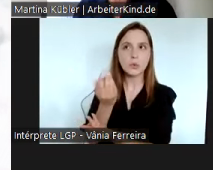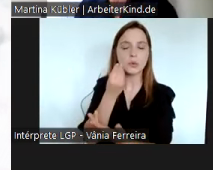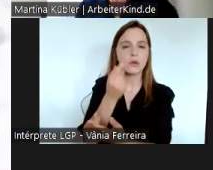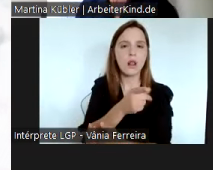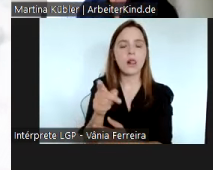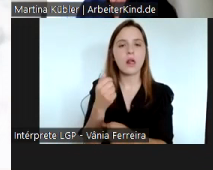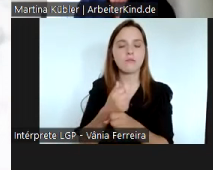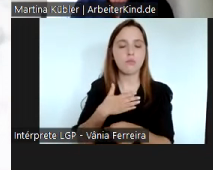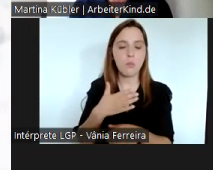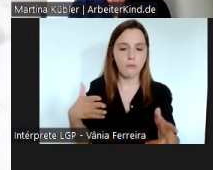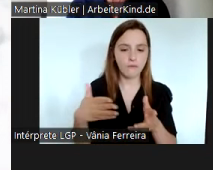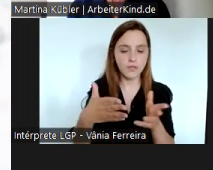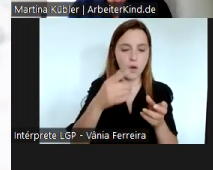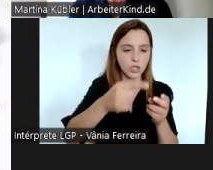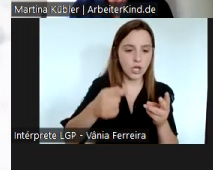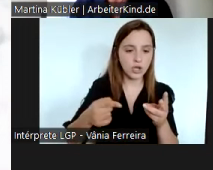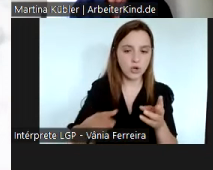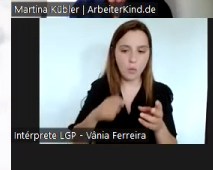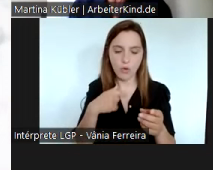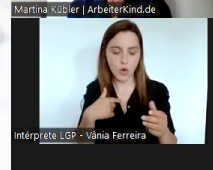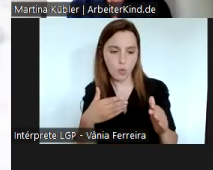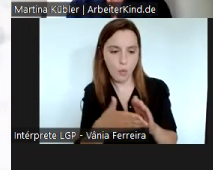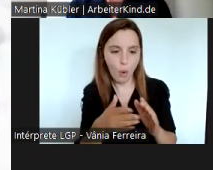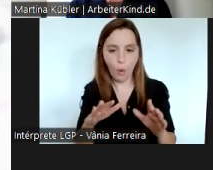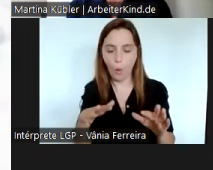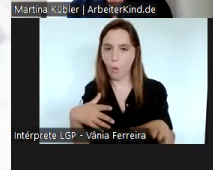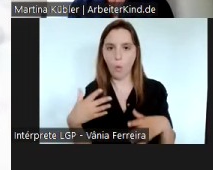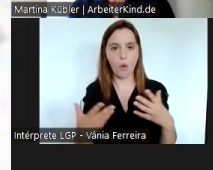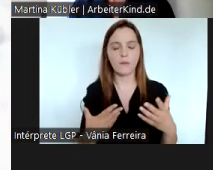what careers you can go into when you study.